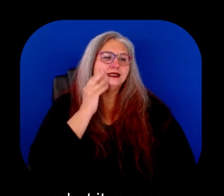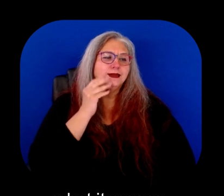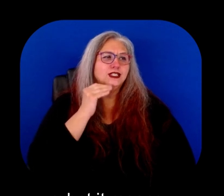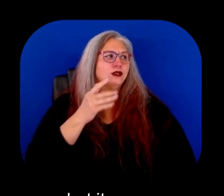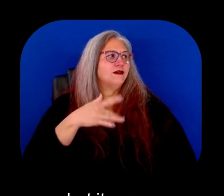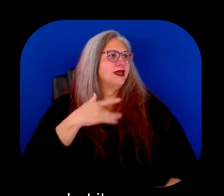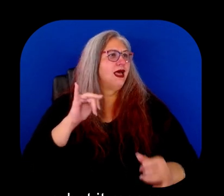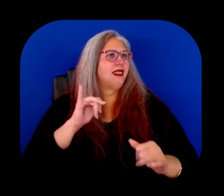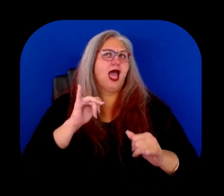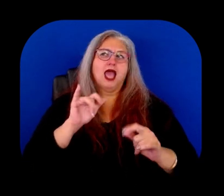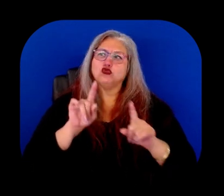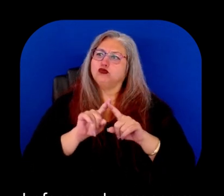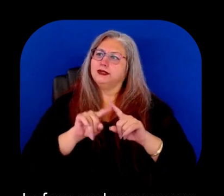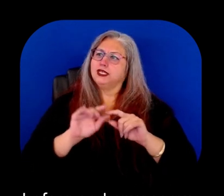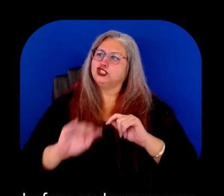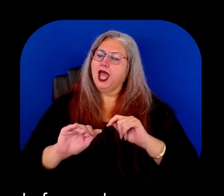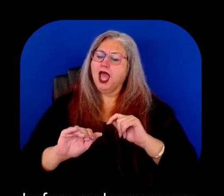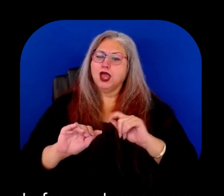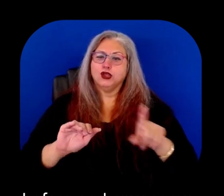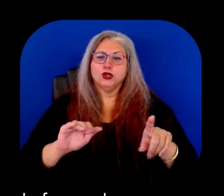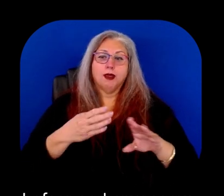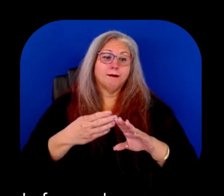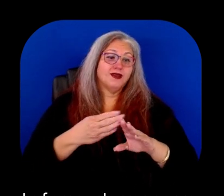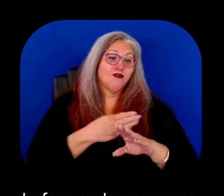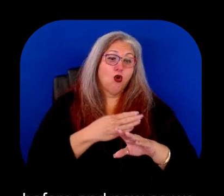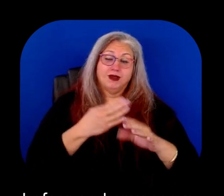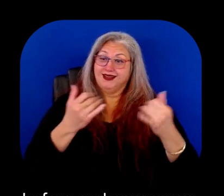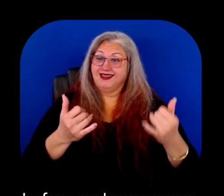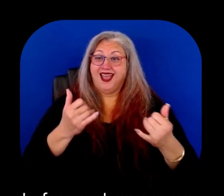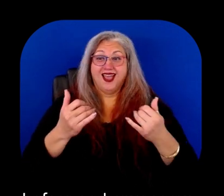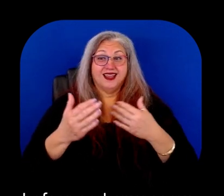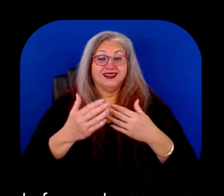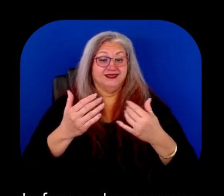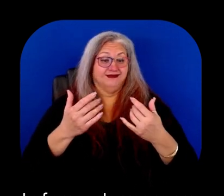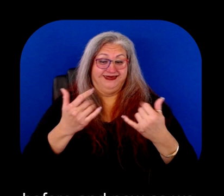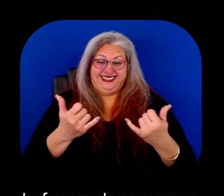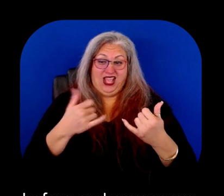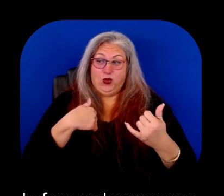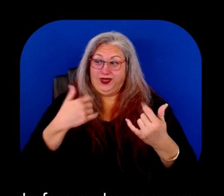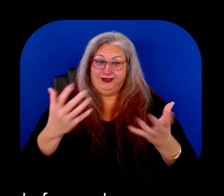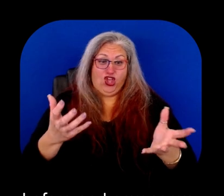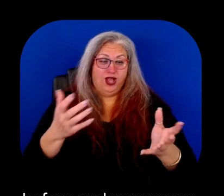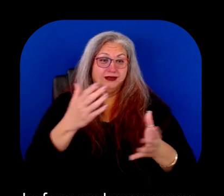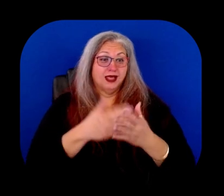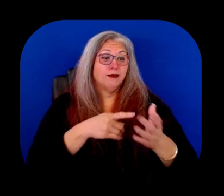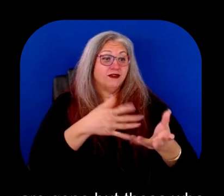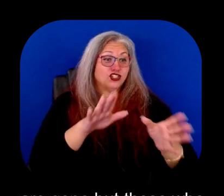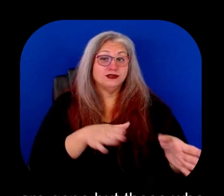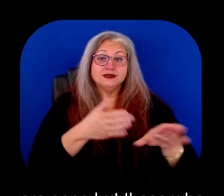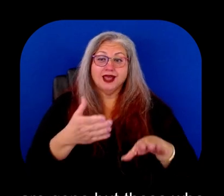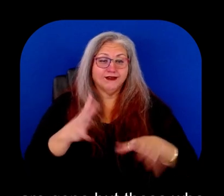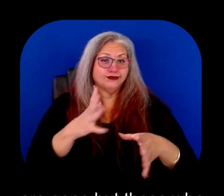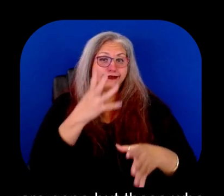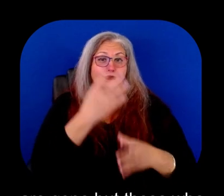means to be a child before and now, as we speak. Those who died